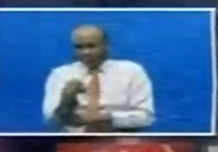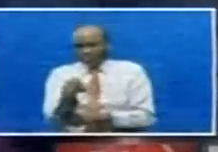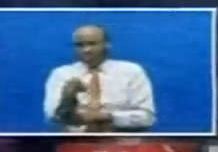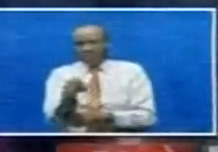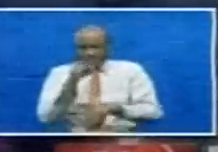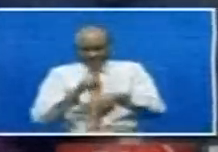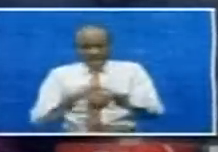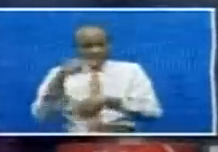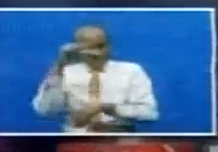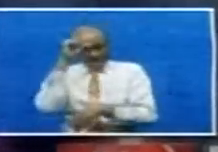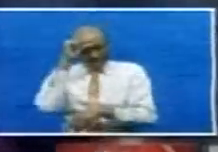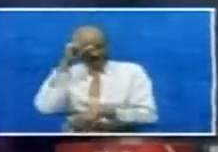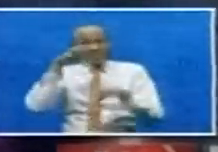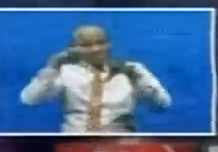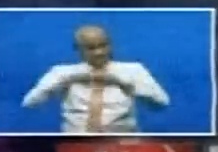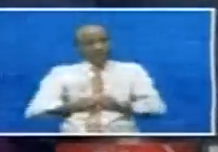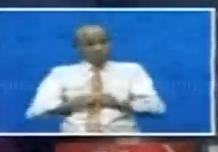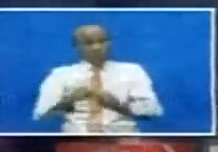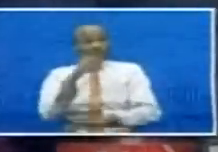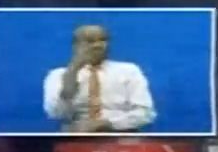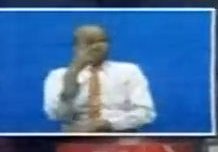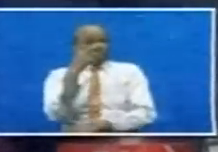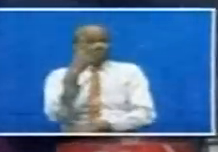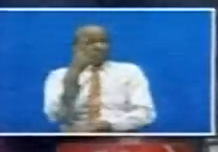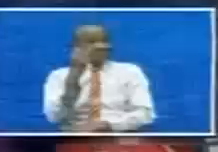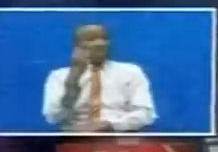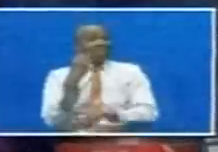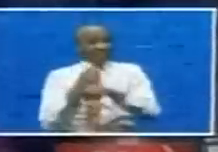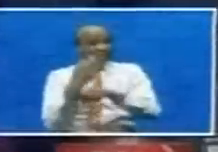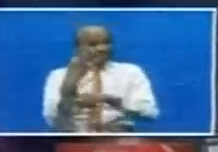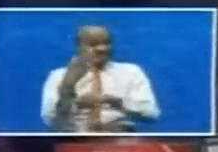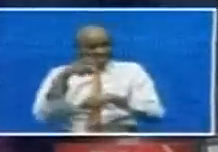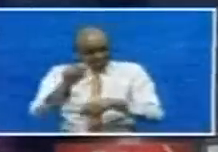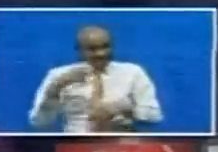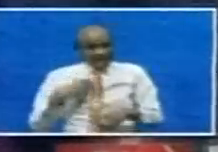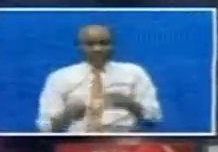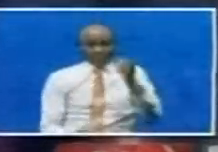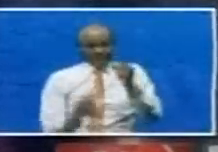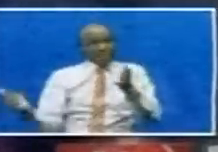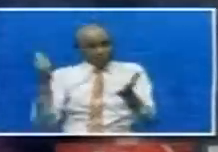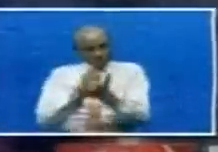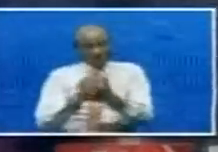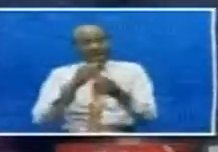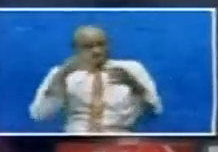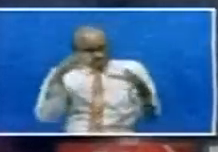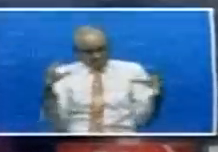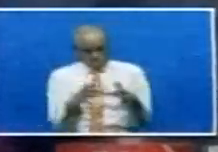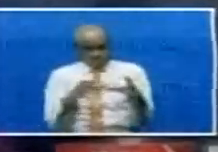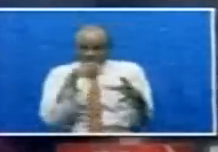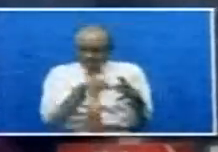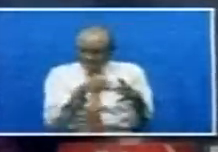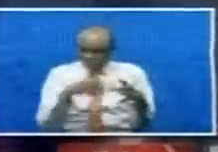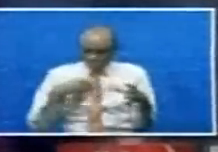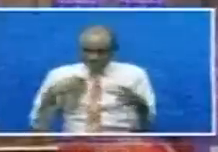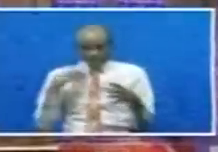this government took power in 2013, a task force was appointed to rationalize